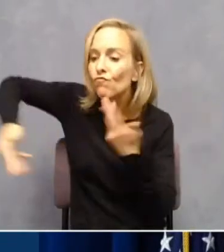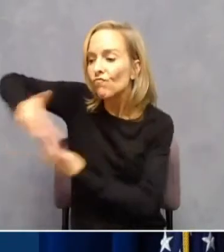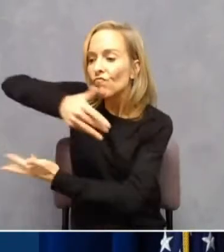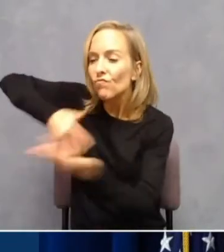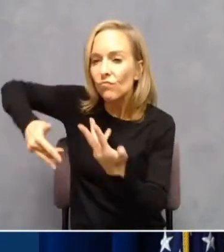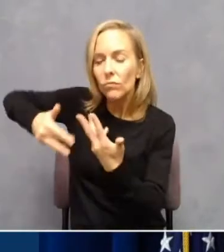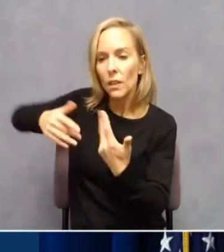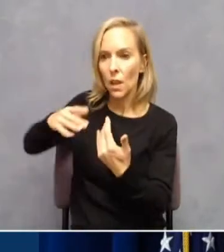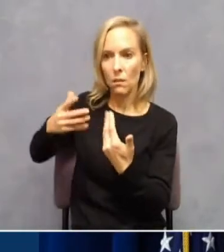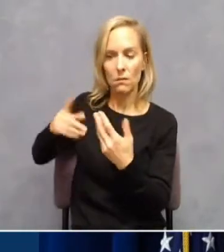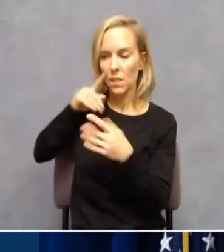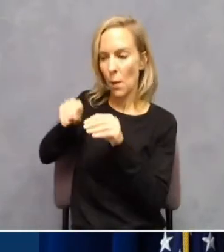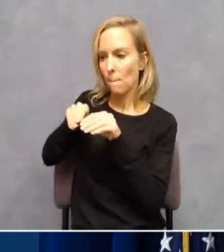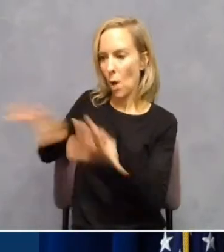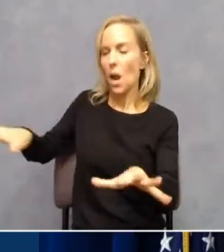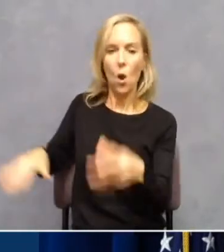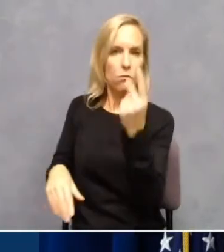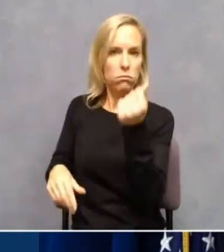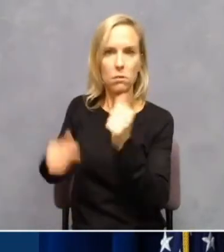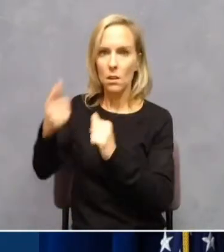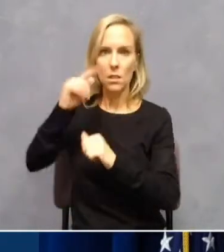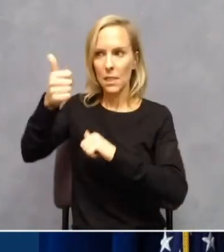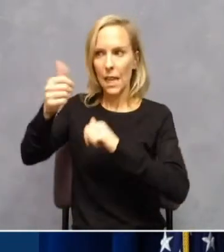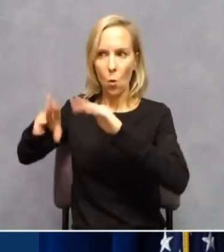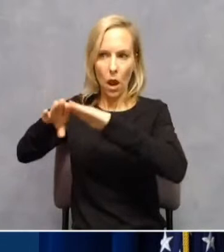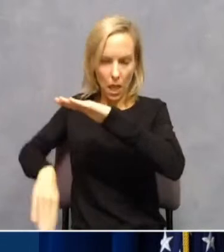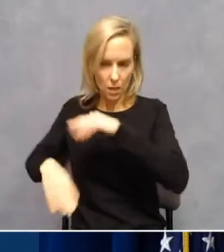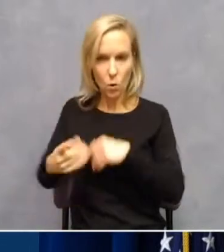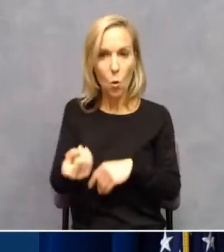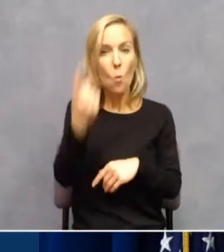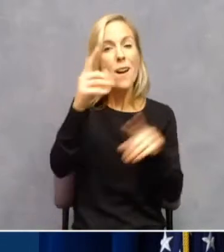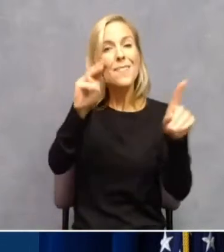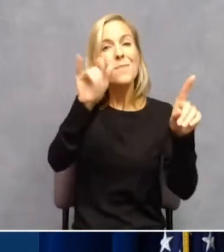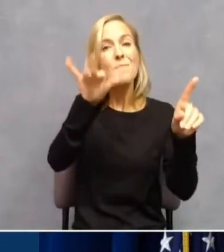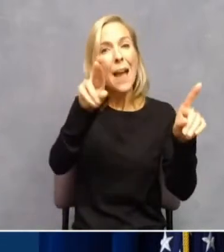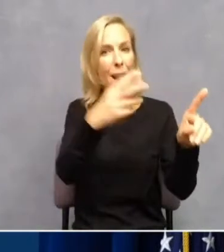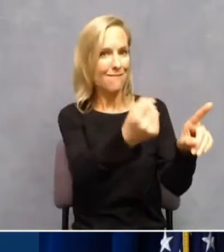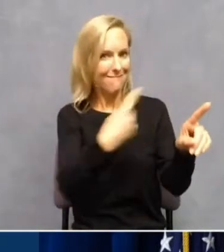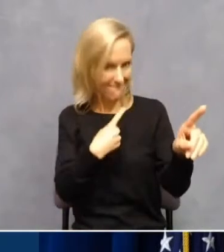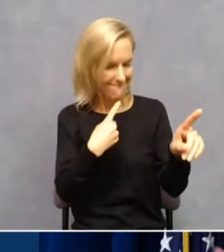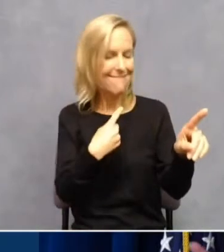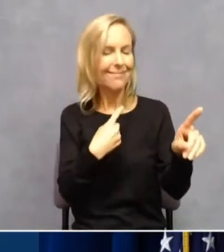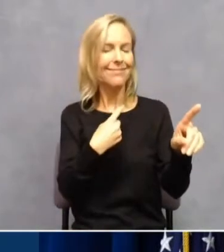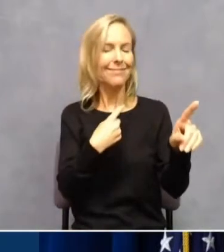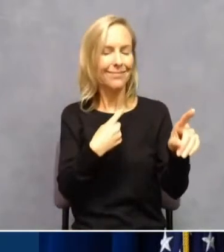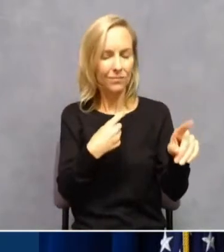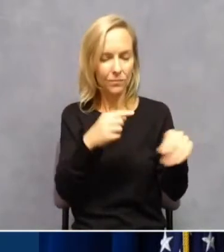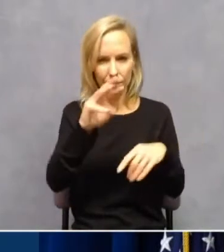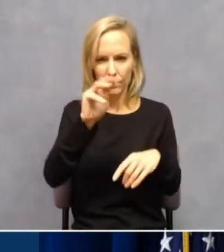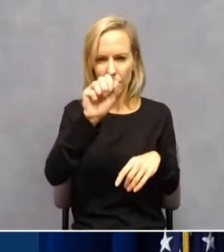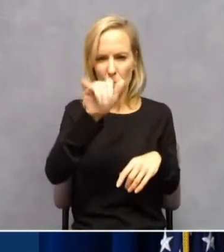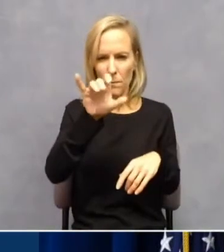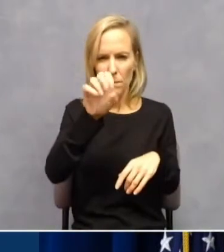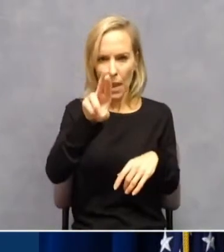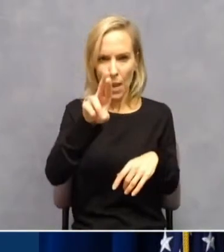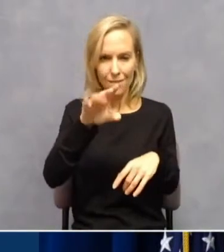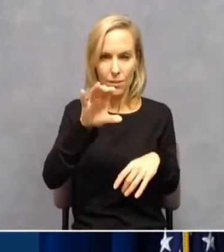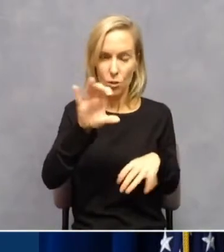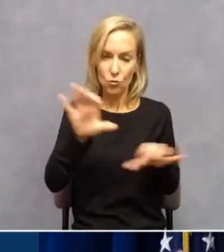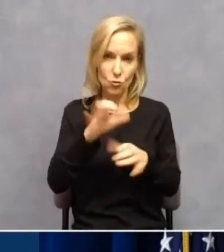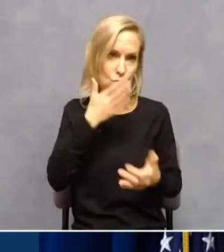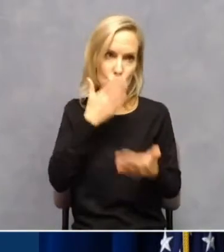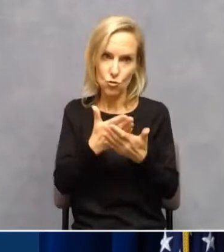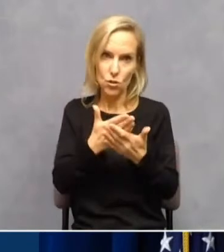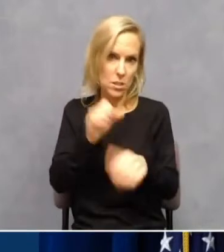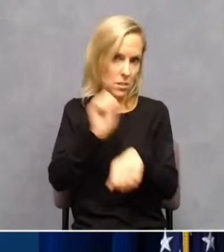or less. There's a real good question by one of our mayors, and it turns out, I think the mayor of Coal Run doing a really good job in their community center.